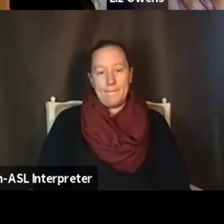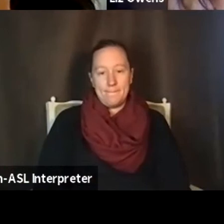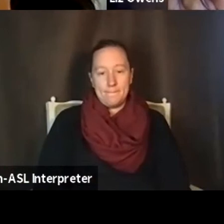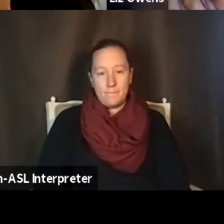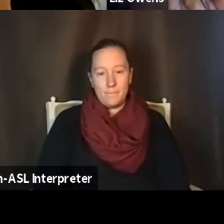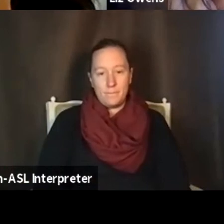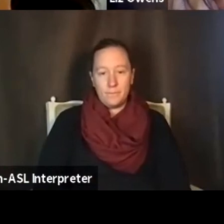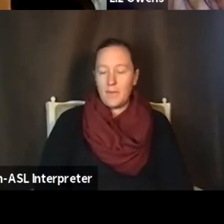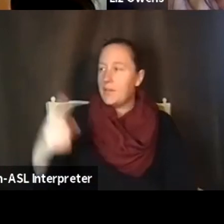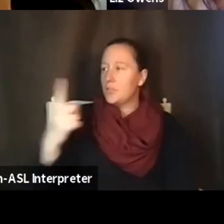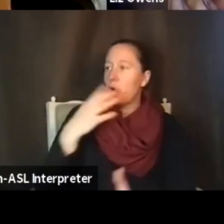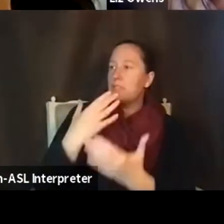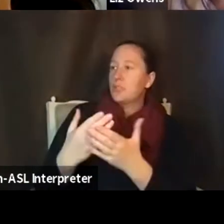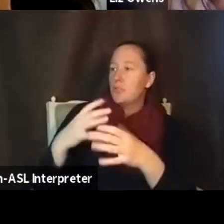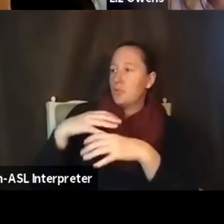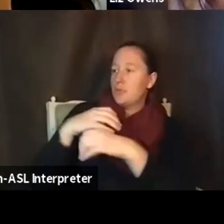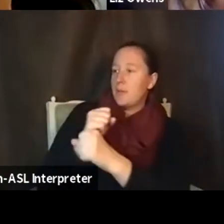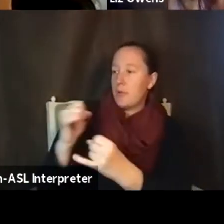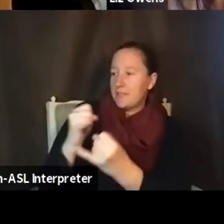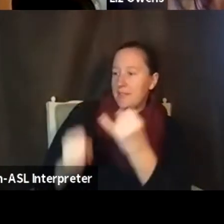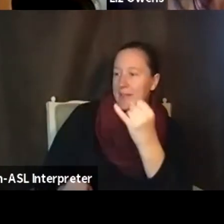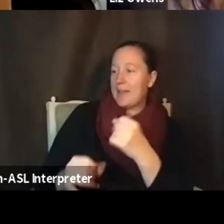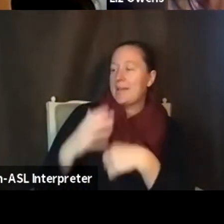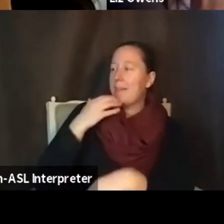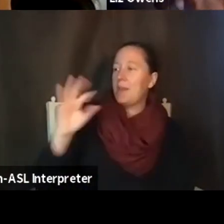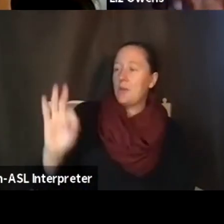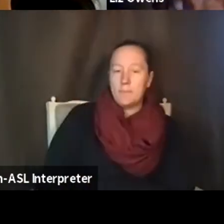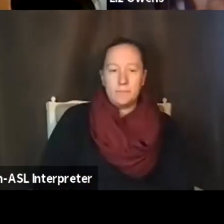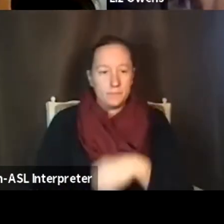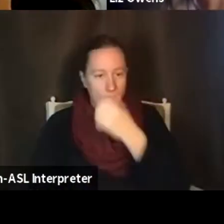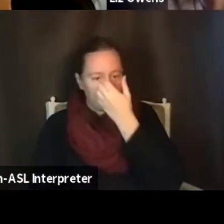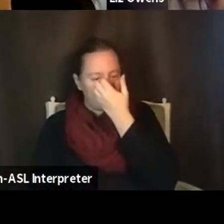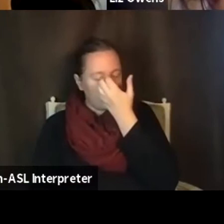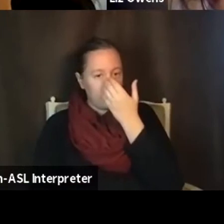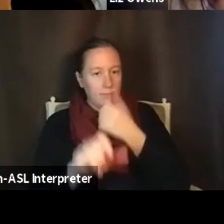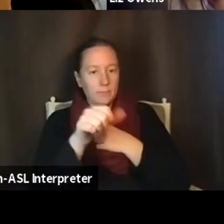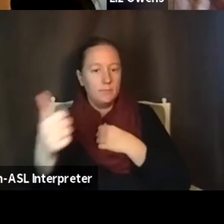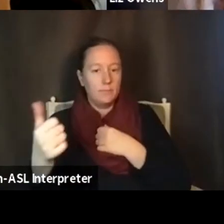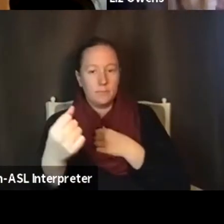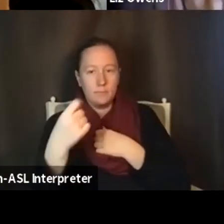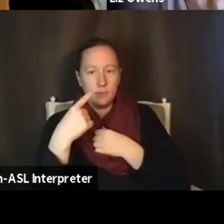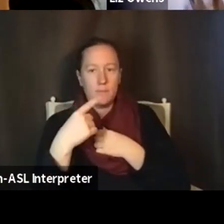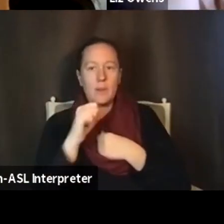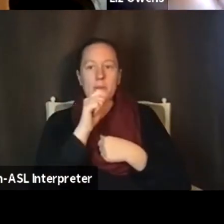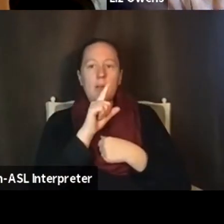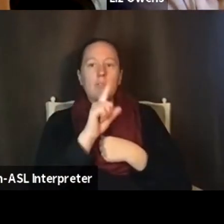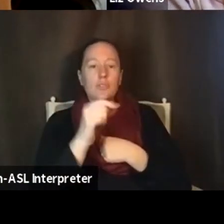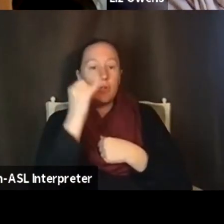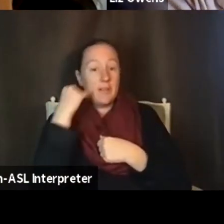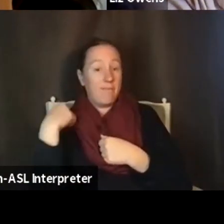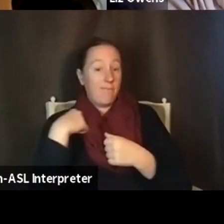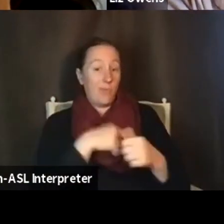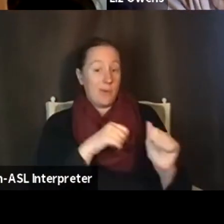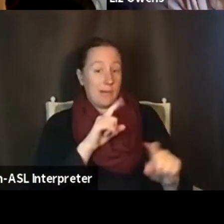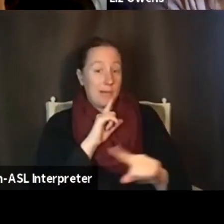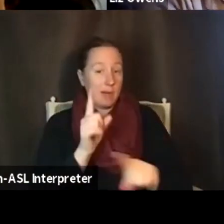Always good to summarize at the end. Thanks, Camille. We're getting another question, and I don't know that we're actually best suited to answer this,